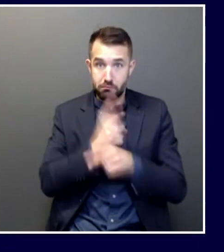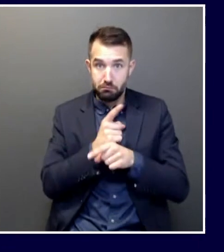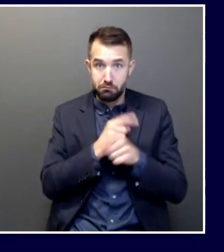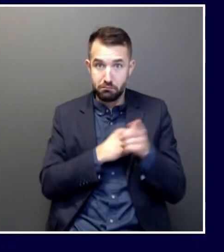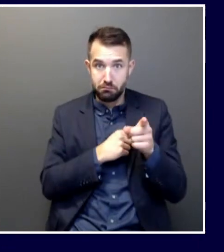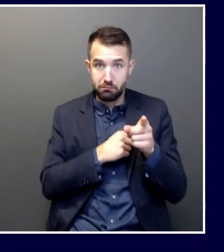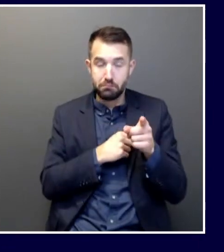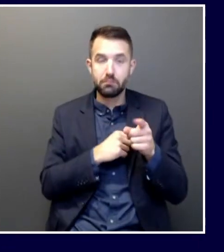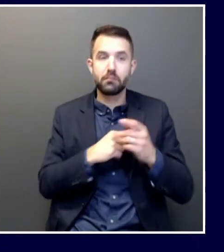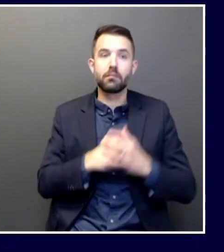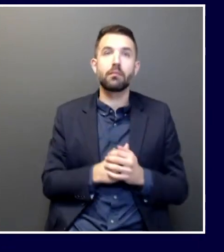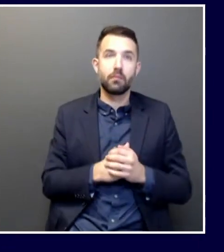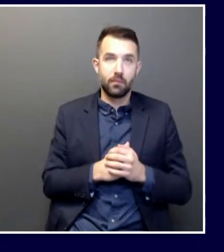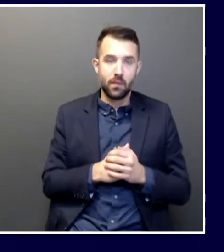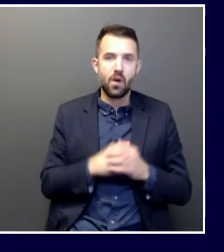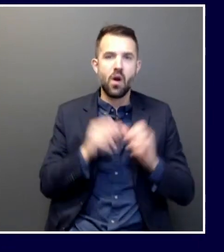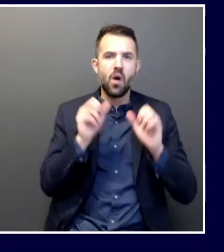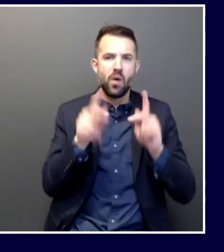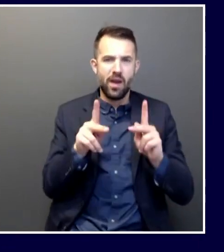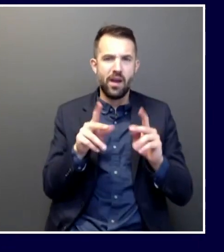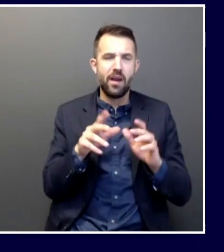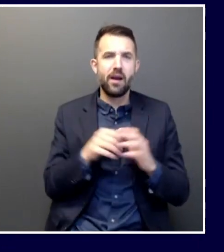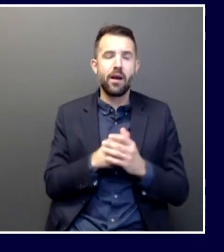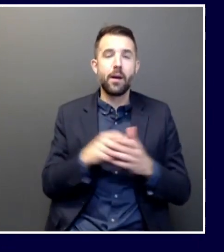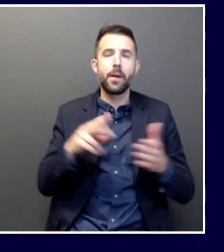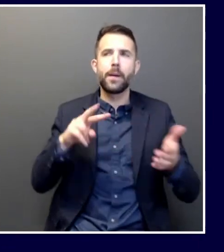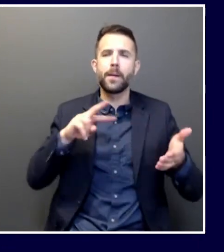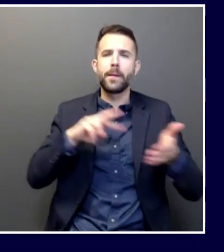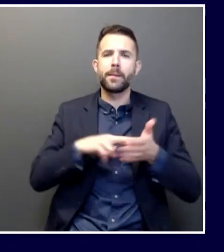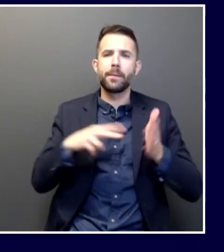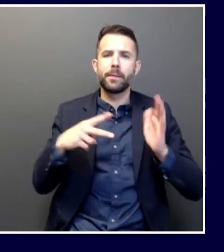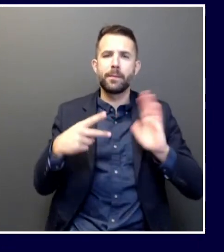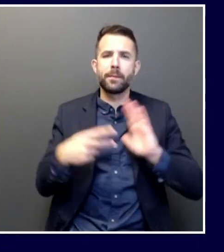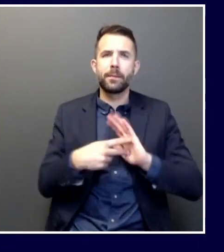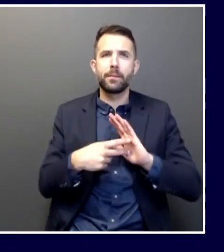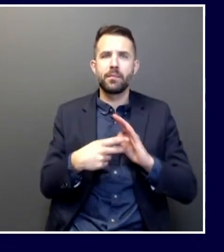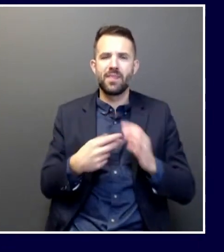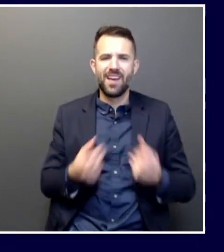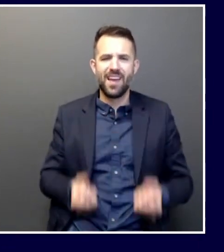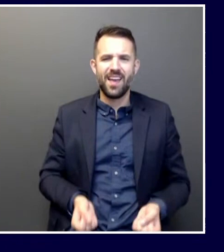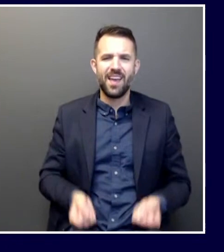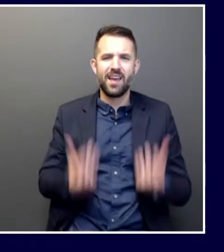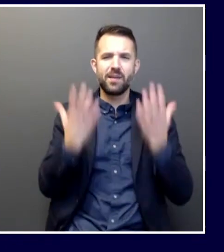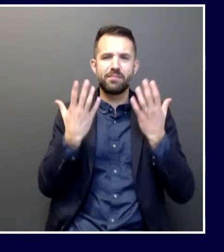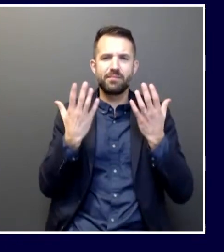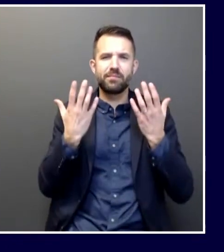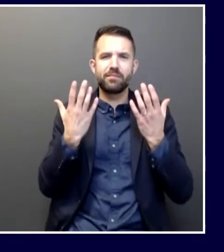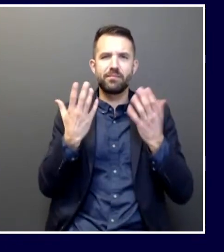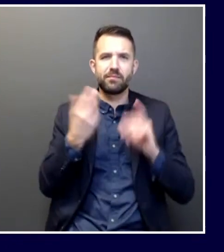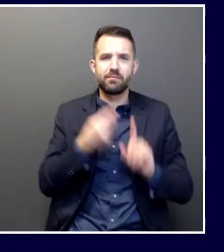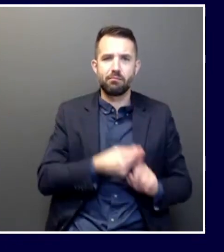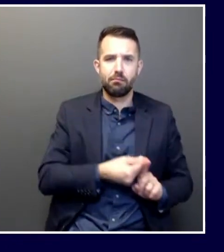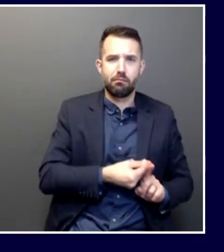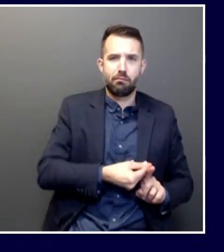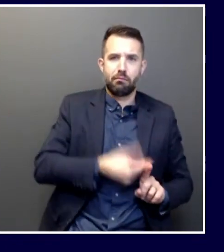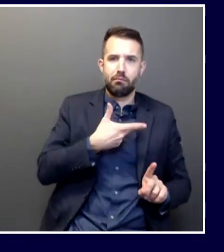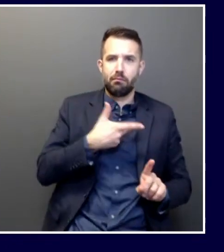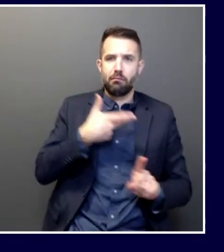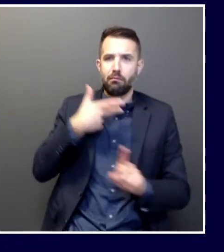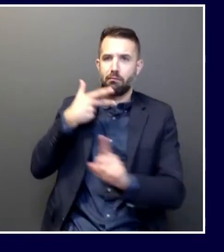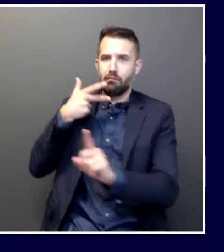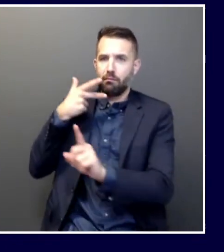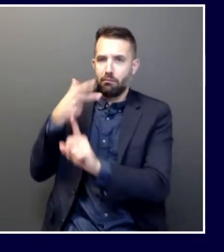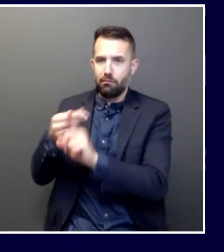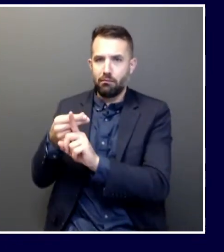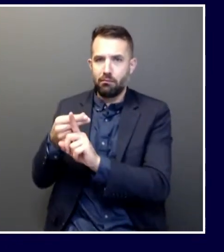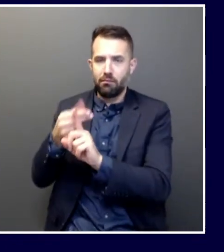means the number of shots that are given on a given day, right? Is what